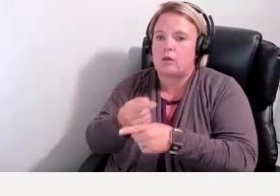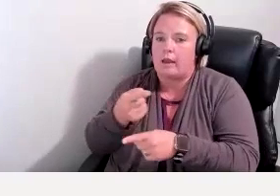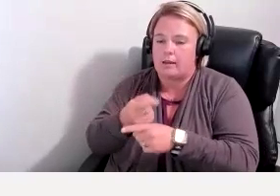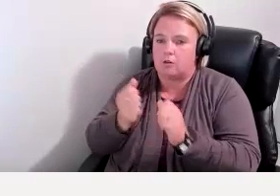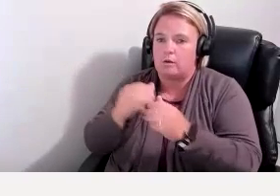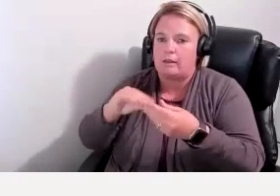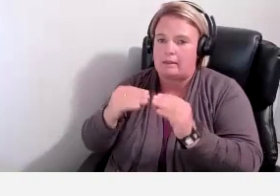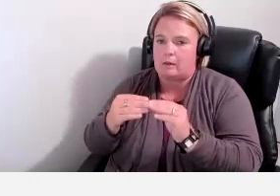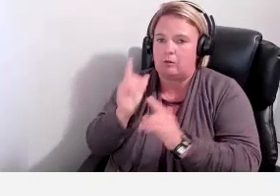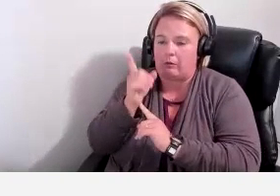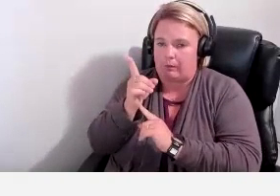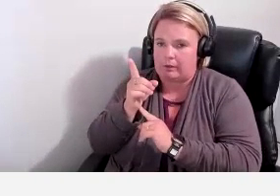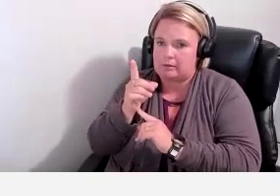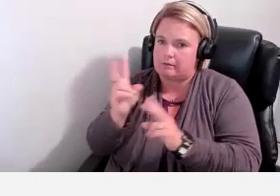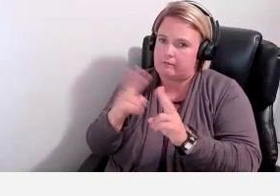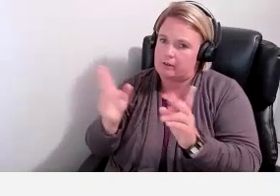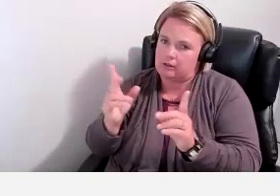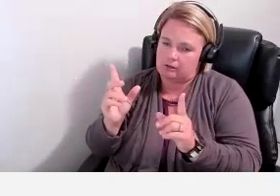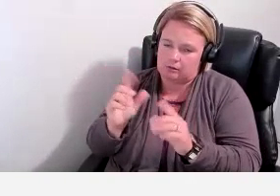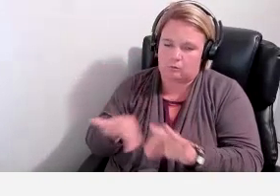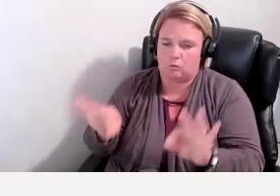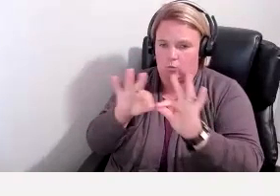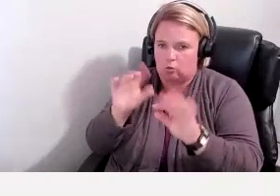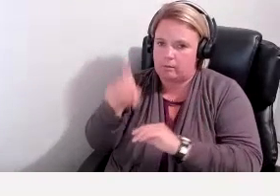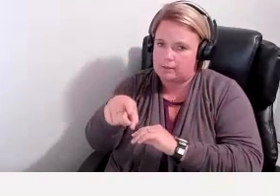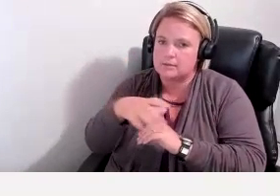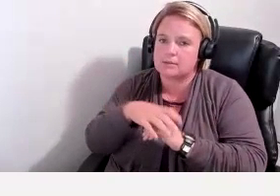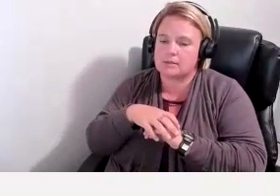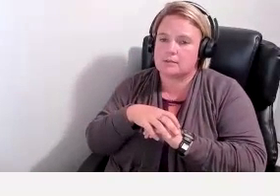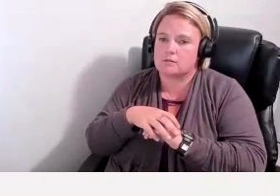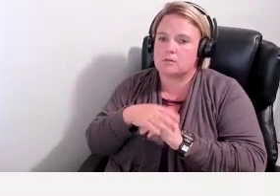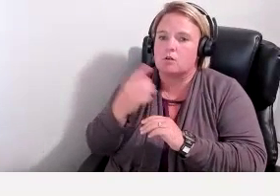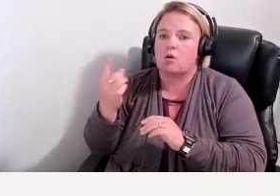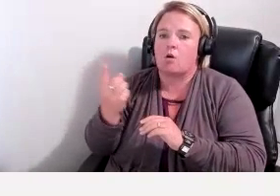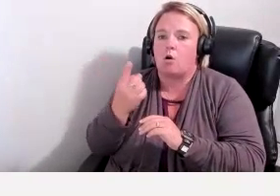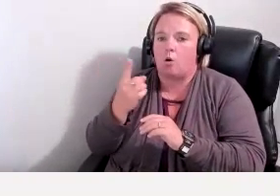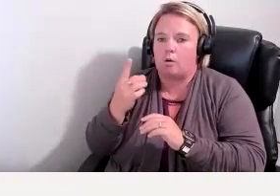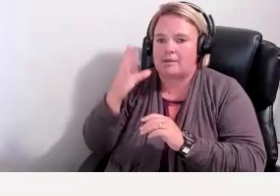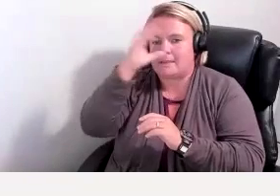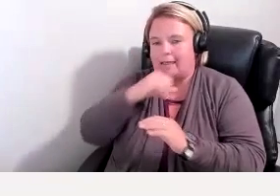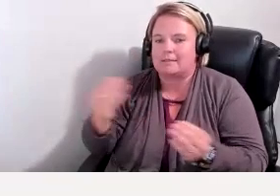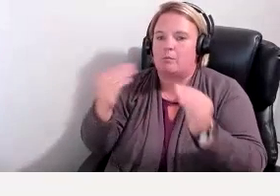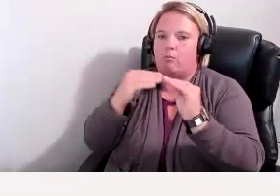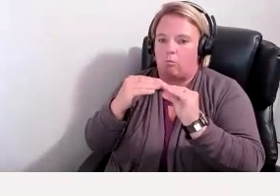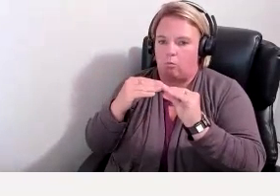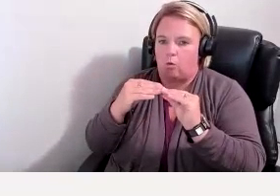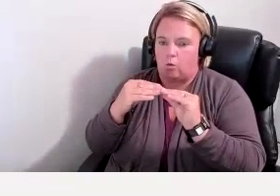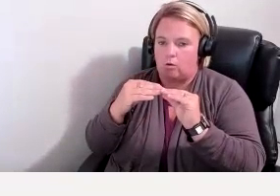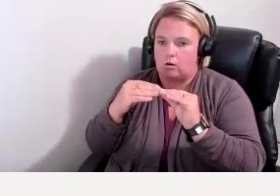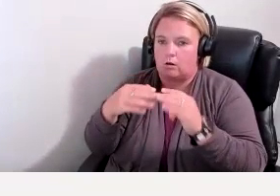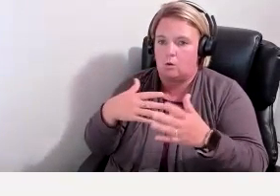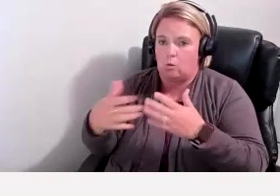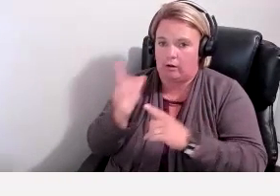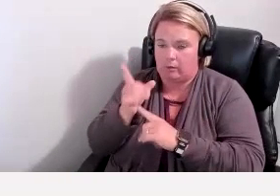number of minutes that you need is very important. Always overestimate, because whatever minutes you